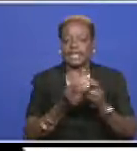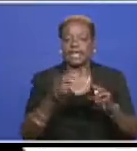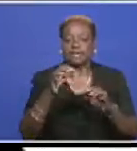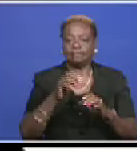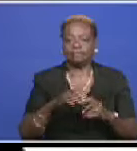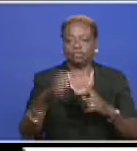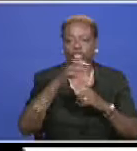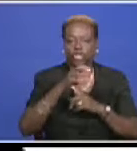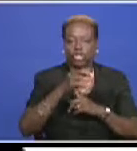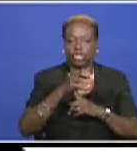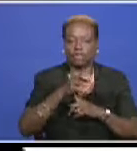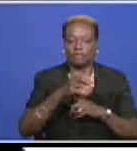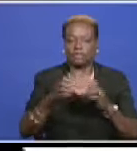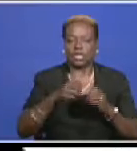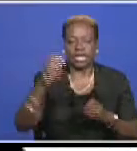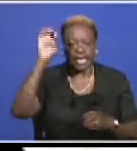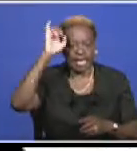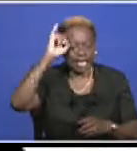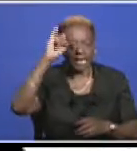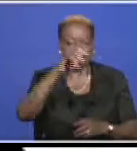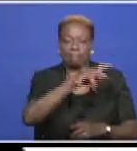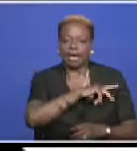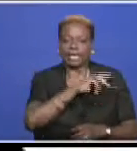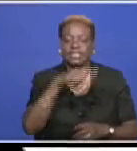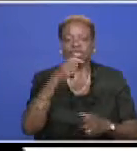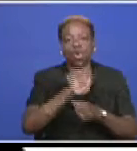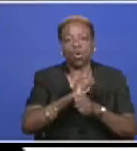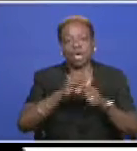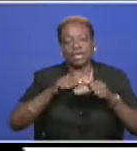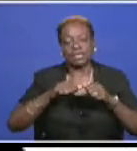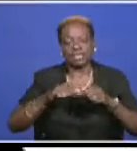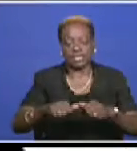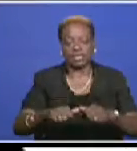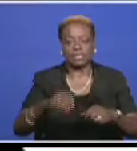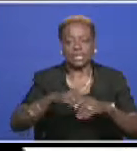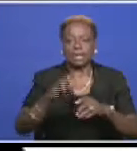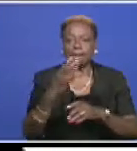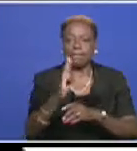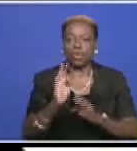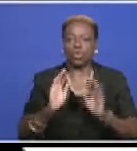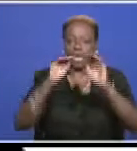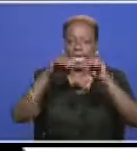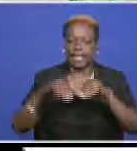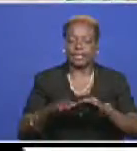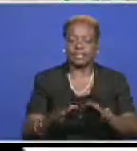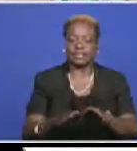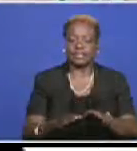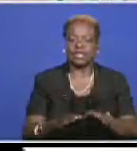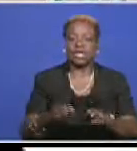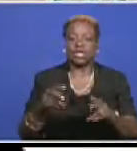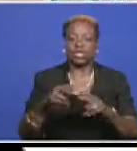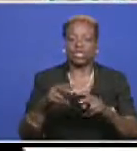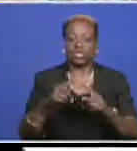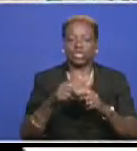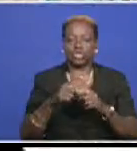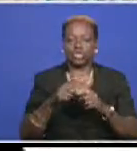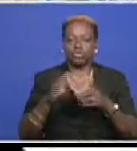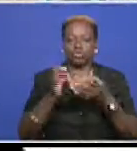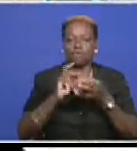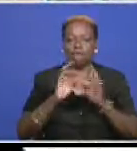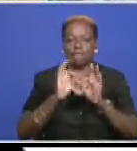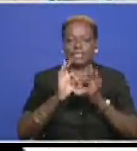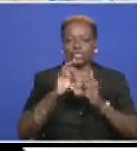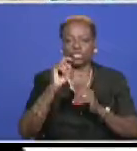Pratt on their status. Work also continues at Blue Hills in order to return the 2 units that were impacted over the weekend to full output